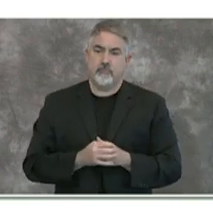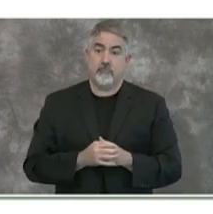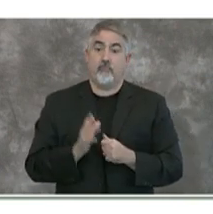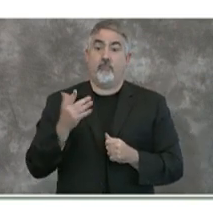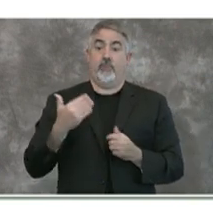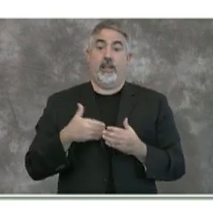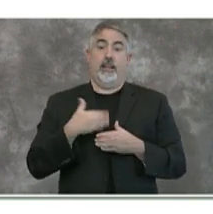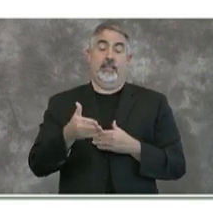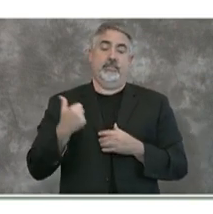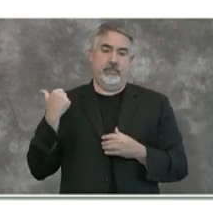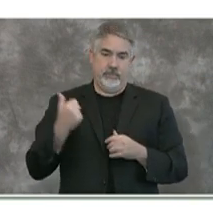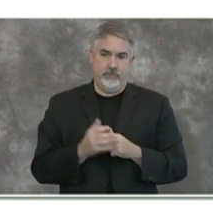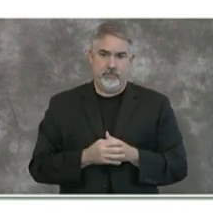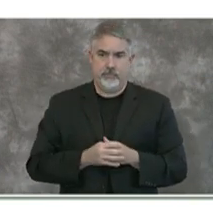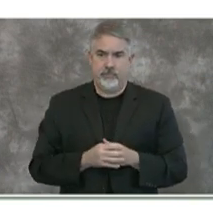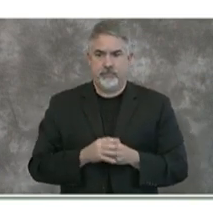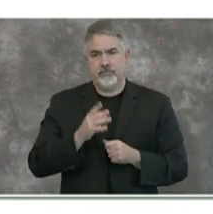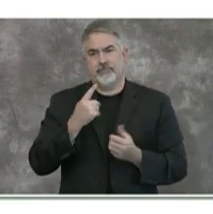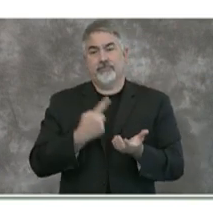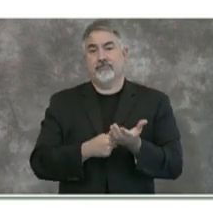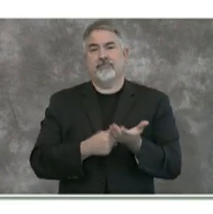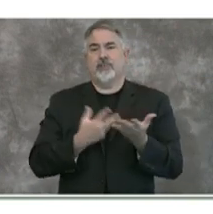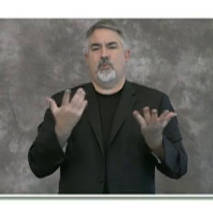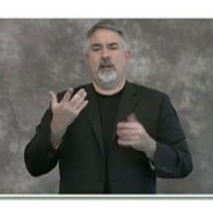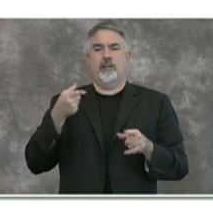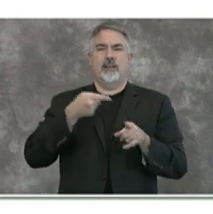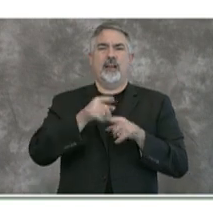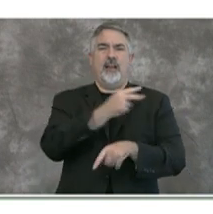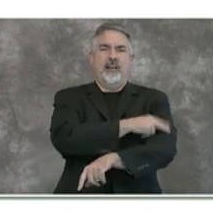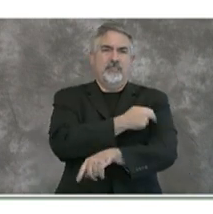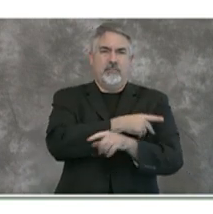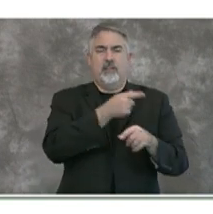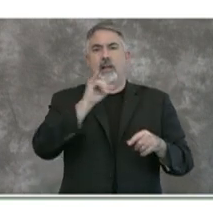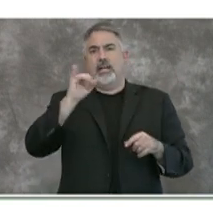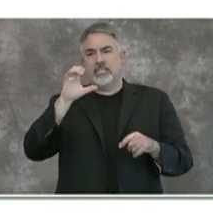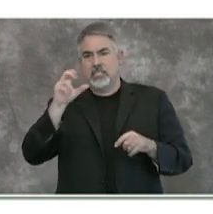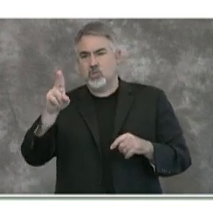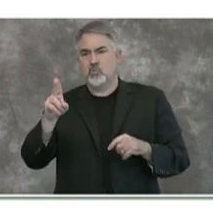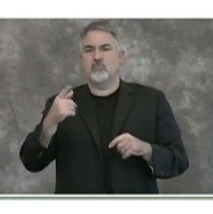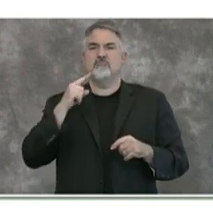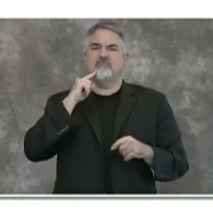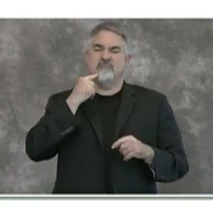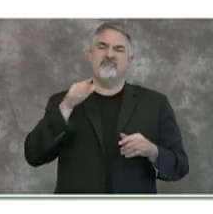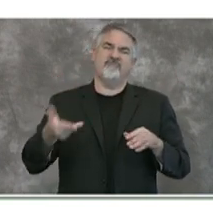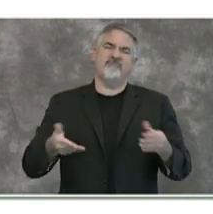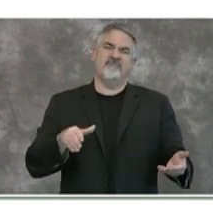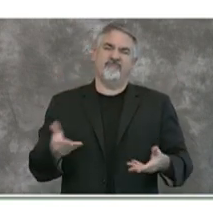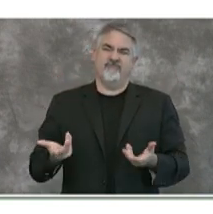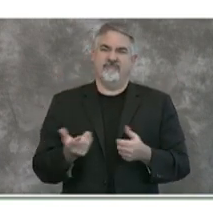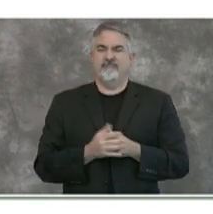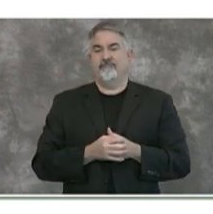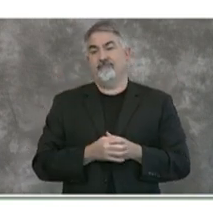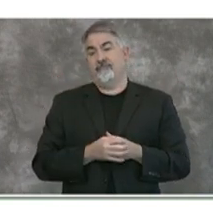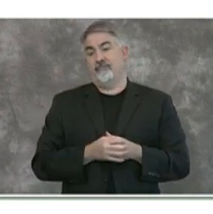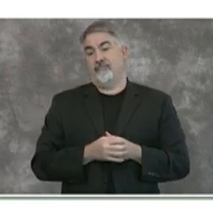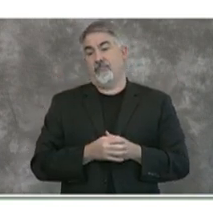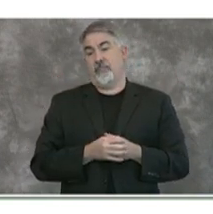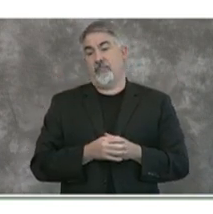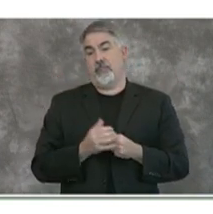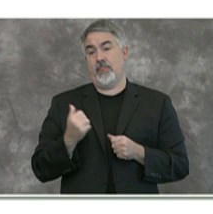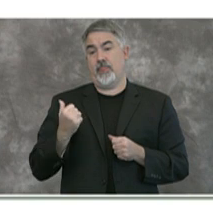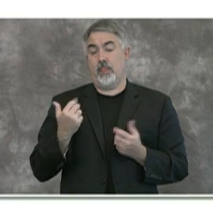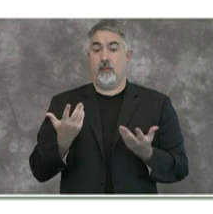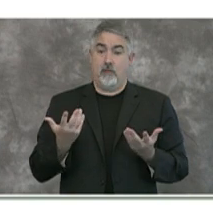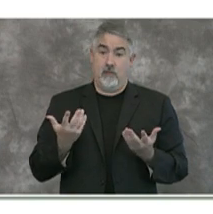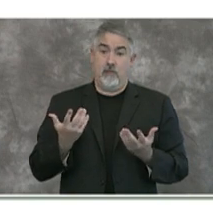positives, our hospitalizations, our ICUs, and the unfortunate loss of life. What is slightly encouraging here is that our